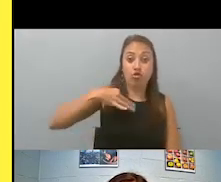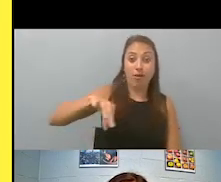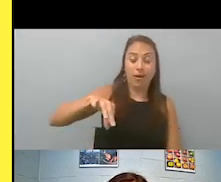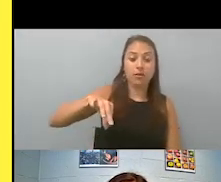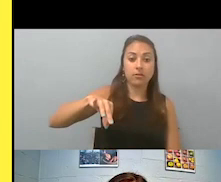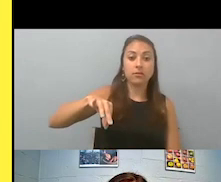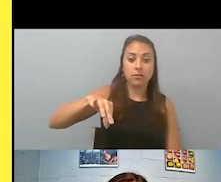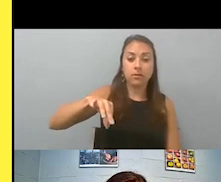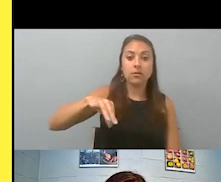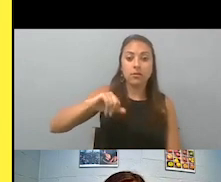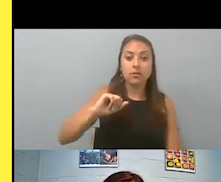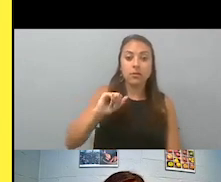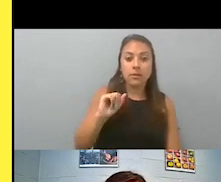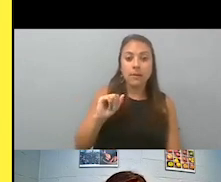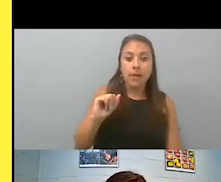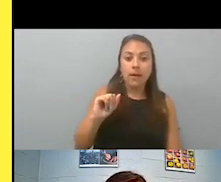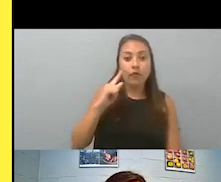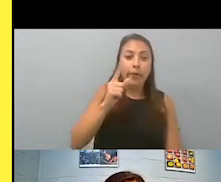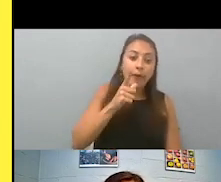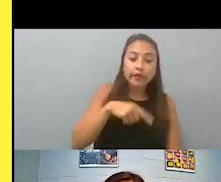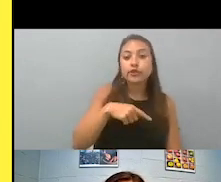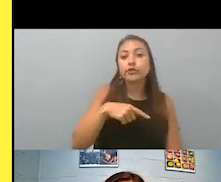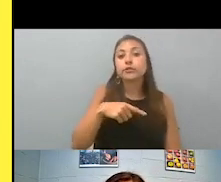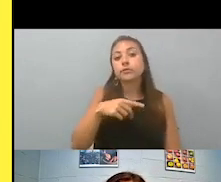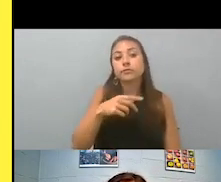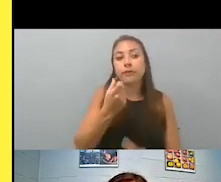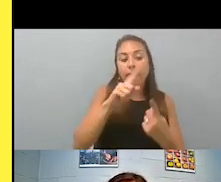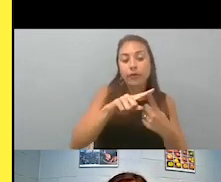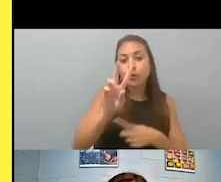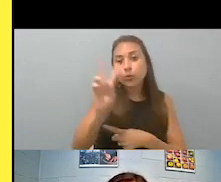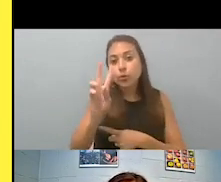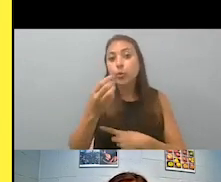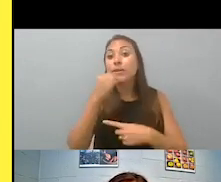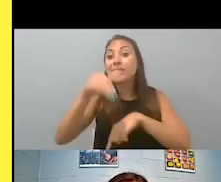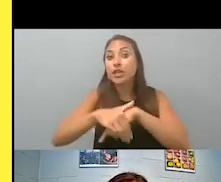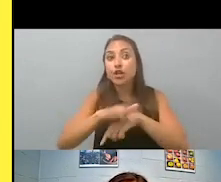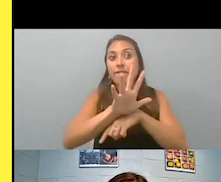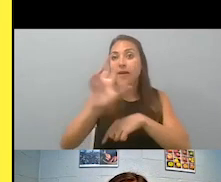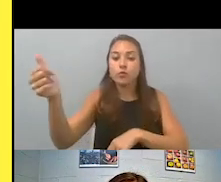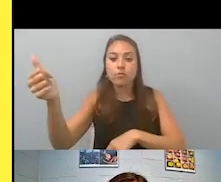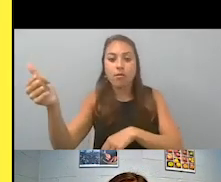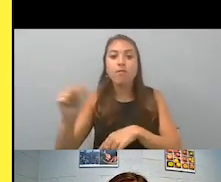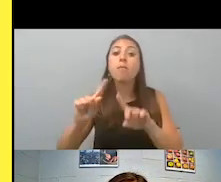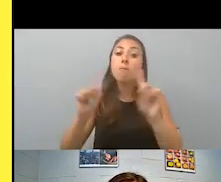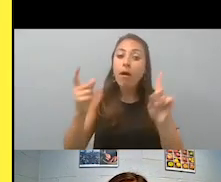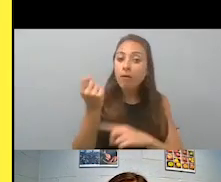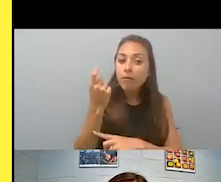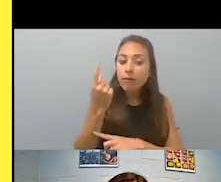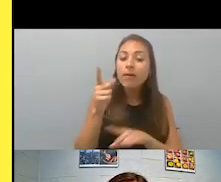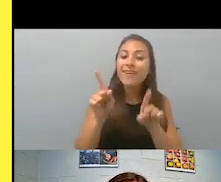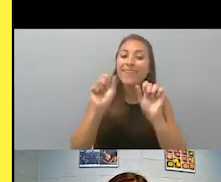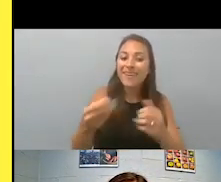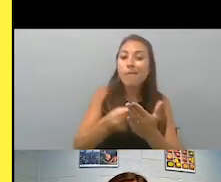meal periods that are outlined, lunch 11 a.m. to 2 p.m. and then dinner 5 p.m. to 10 p.m. However, they can also